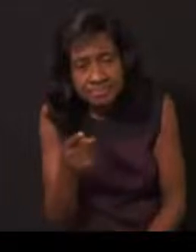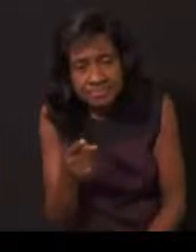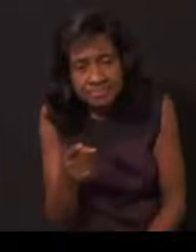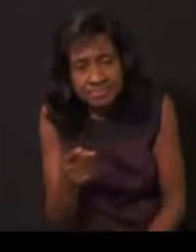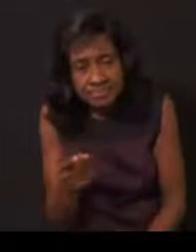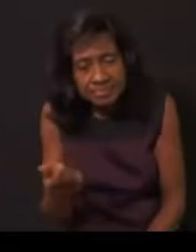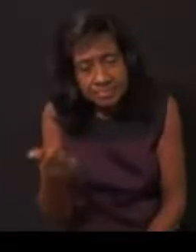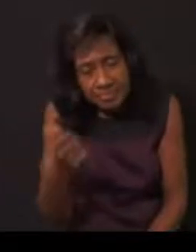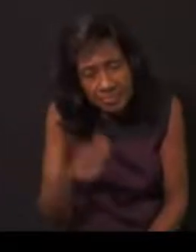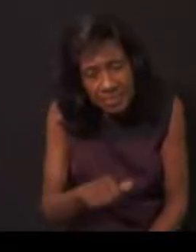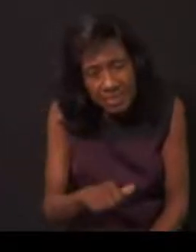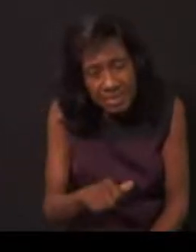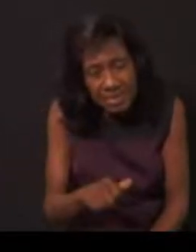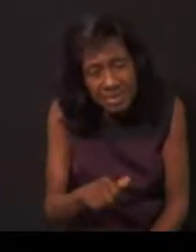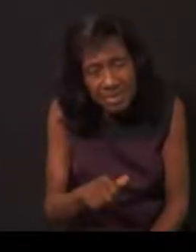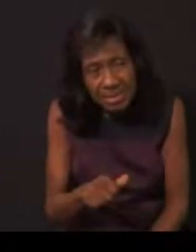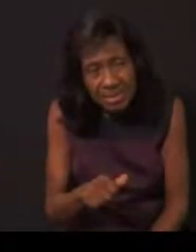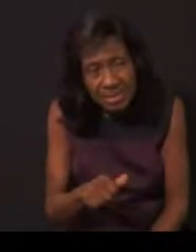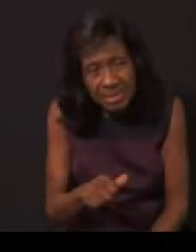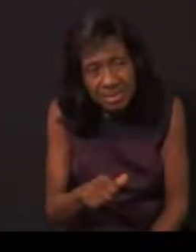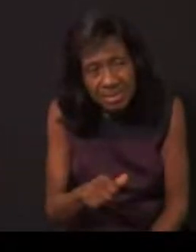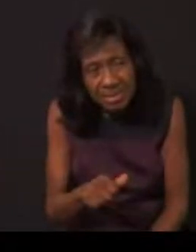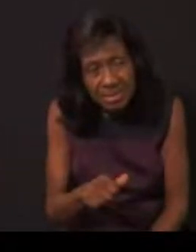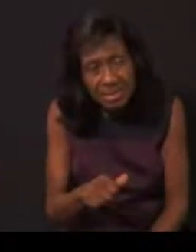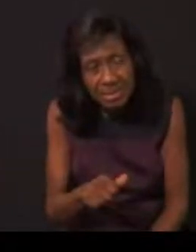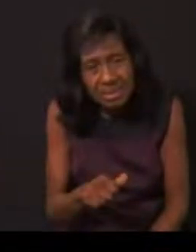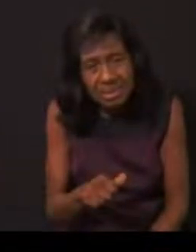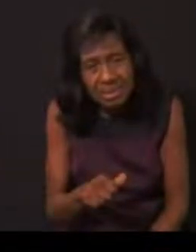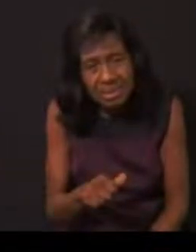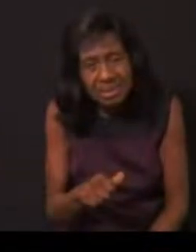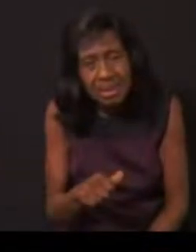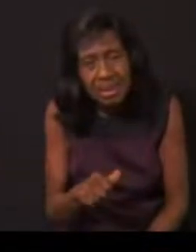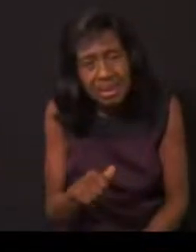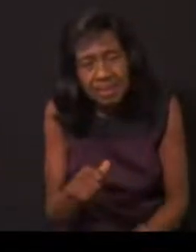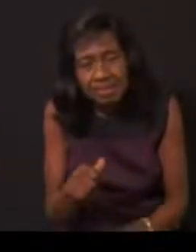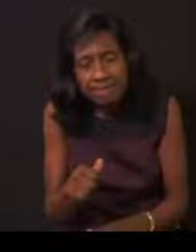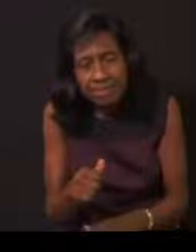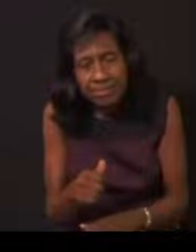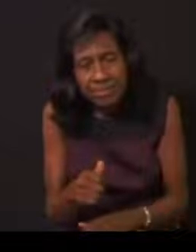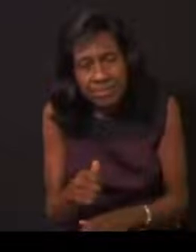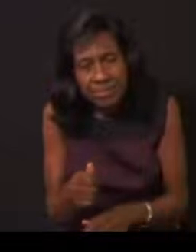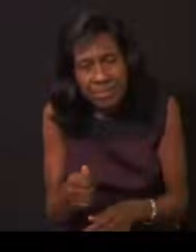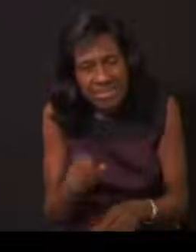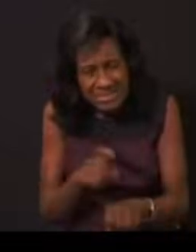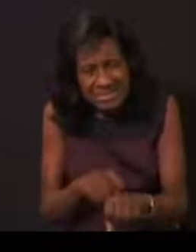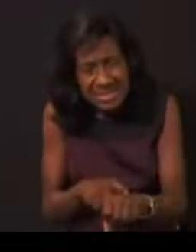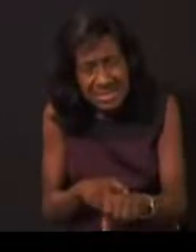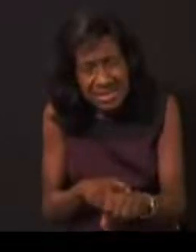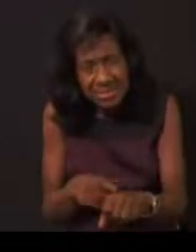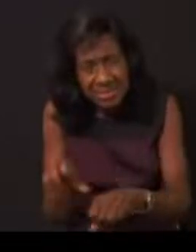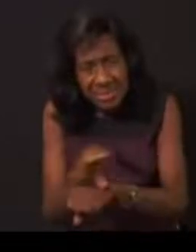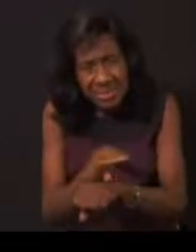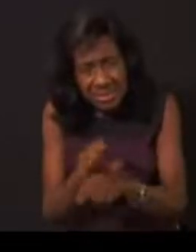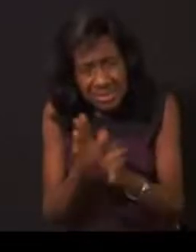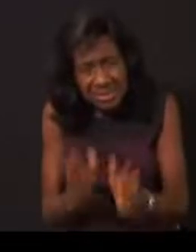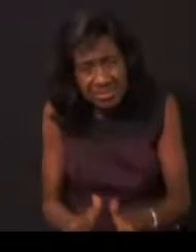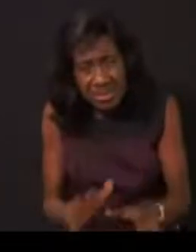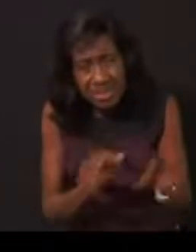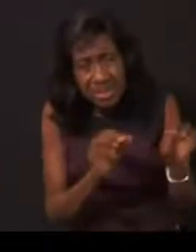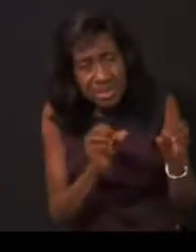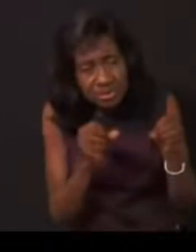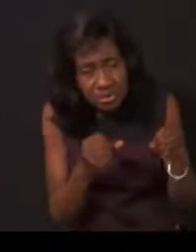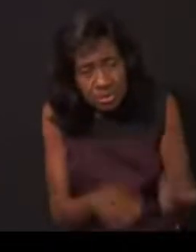circumstances in which a Caymanian loses a job is very, those circumstances are very